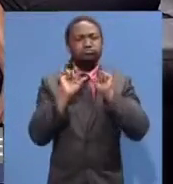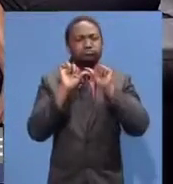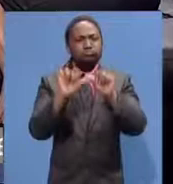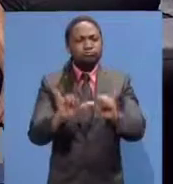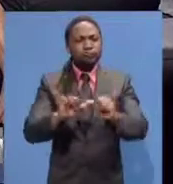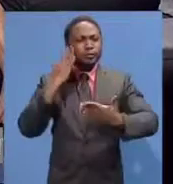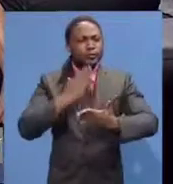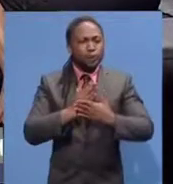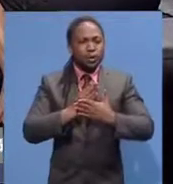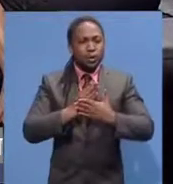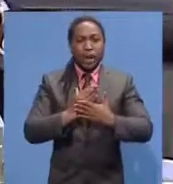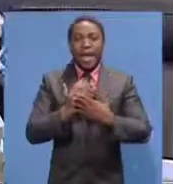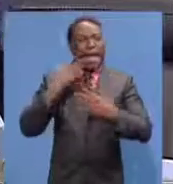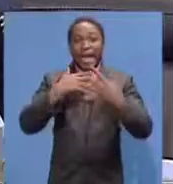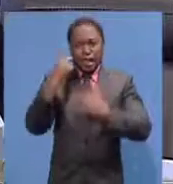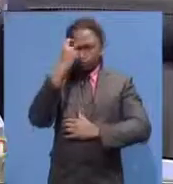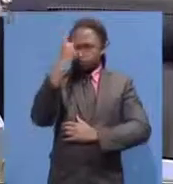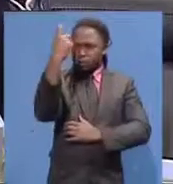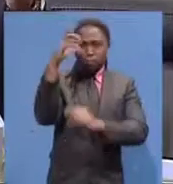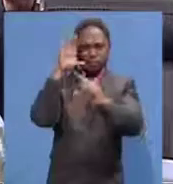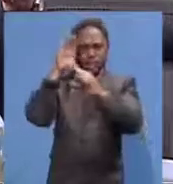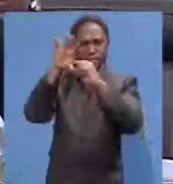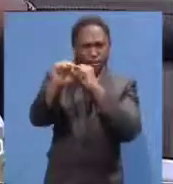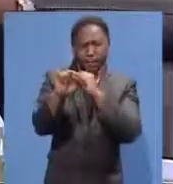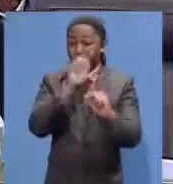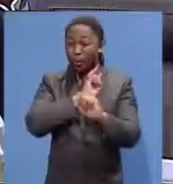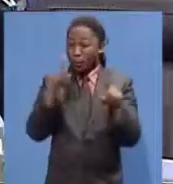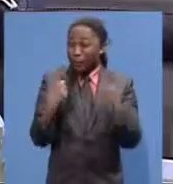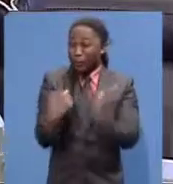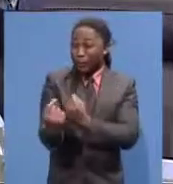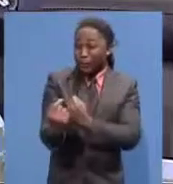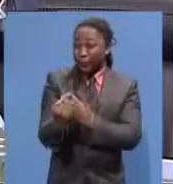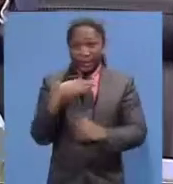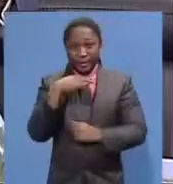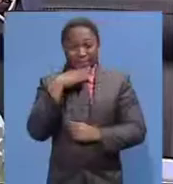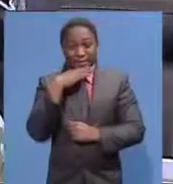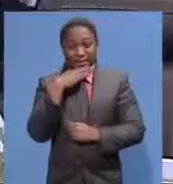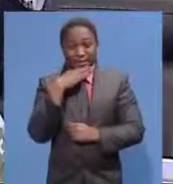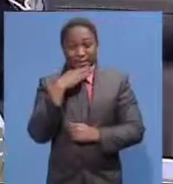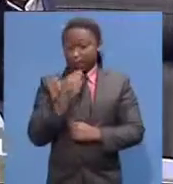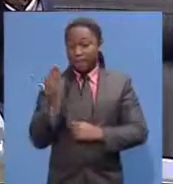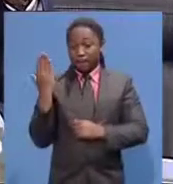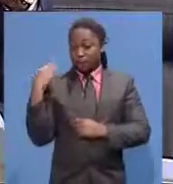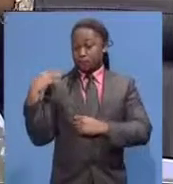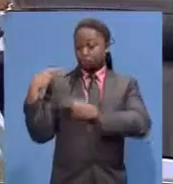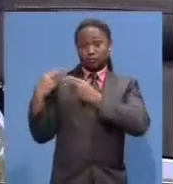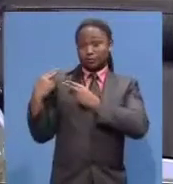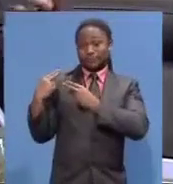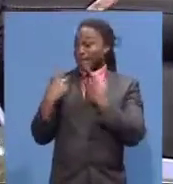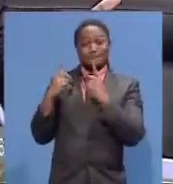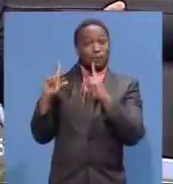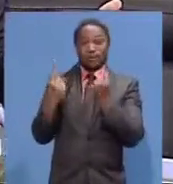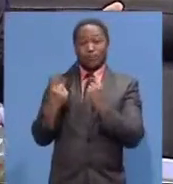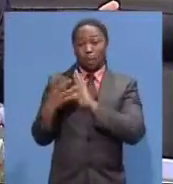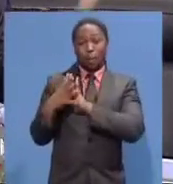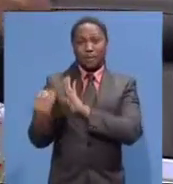to achieve the dreams we have. Because if we don't do it, we do not set a precedent for generations that follow us. The mere